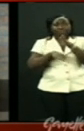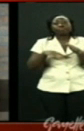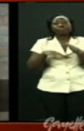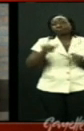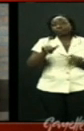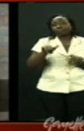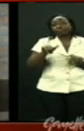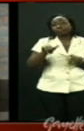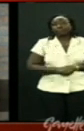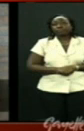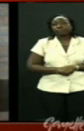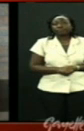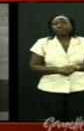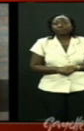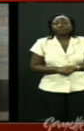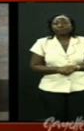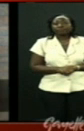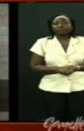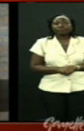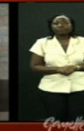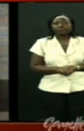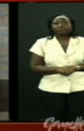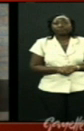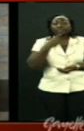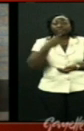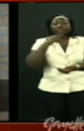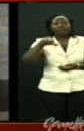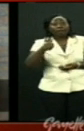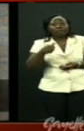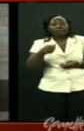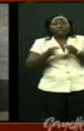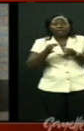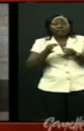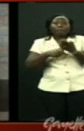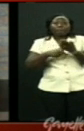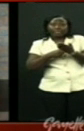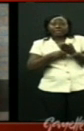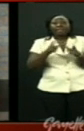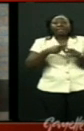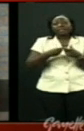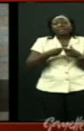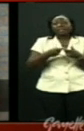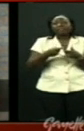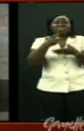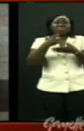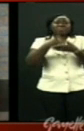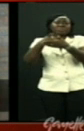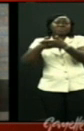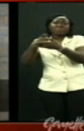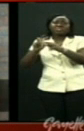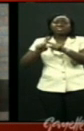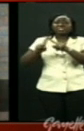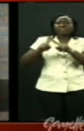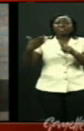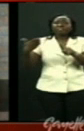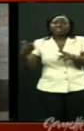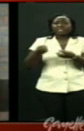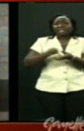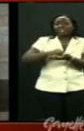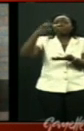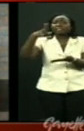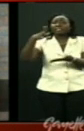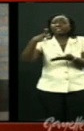have to, you have publishing costs, you have looking at ink colors, all these different kind of things. So for me, going on the internet was